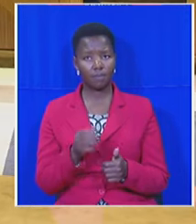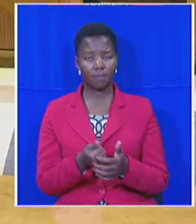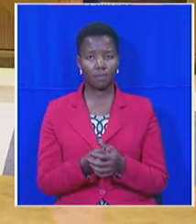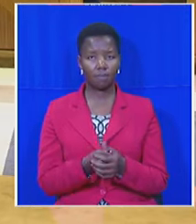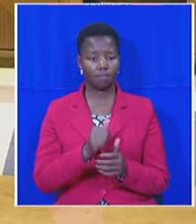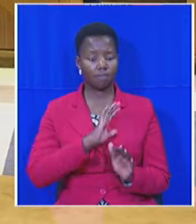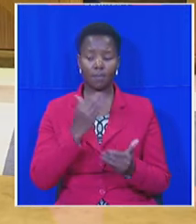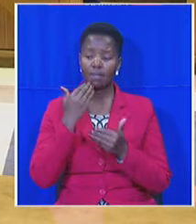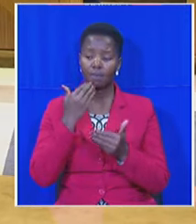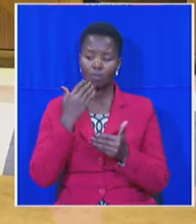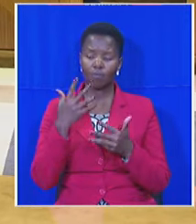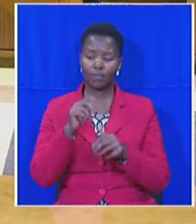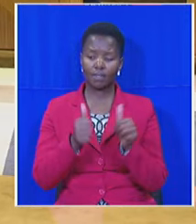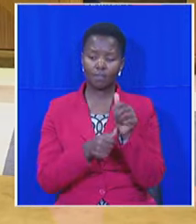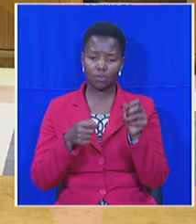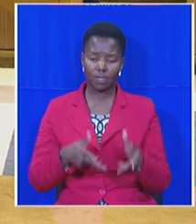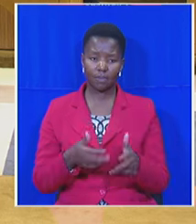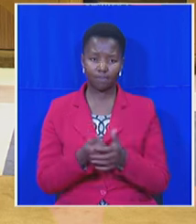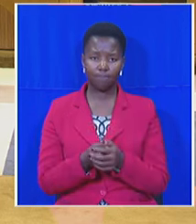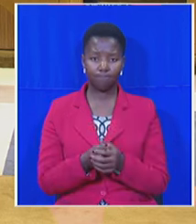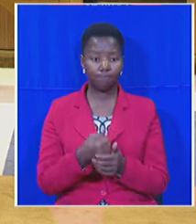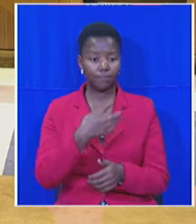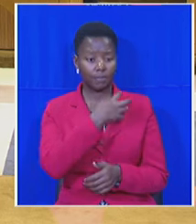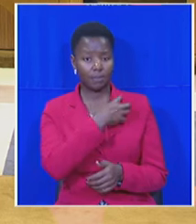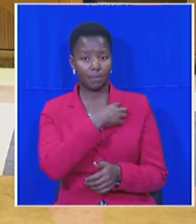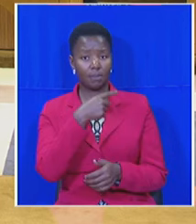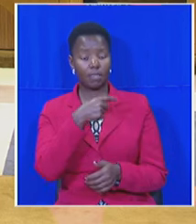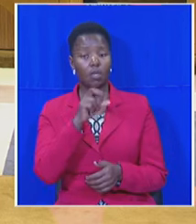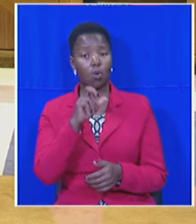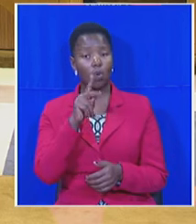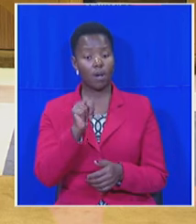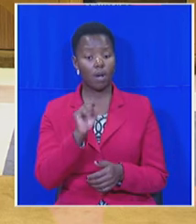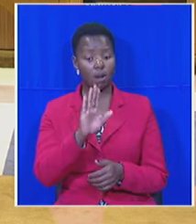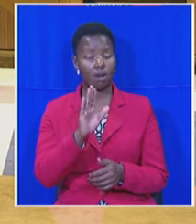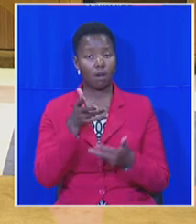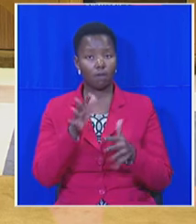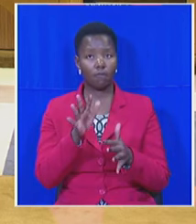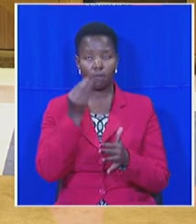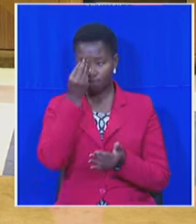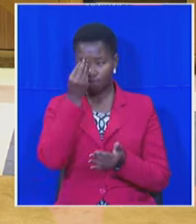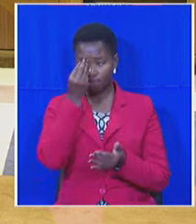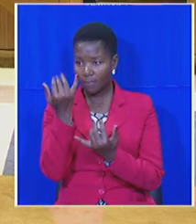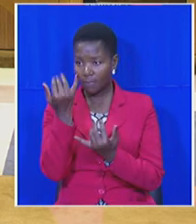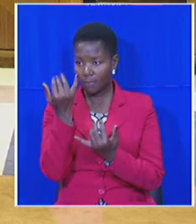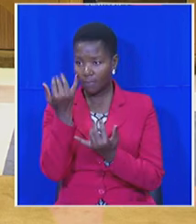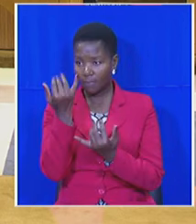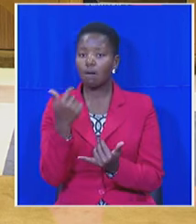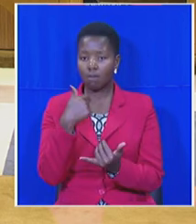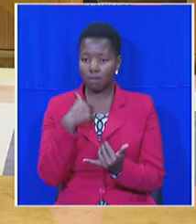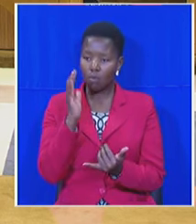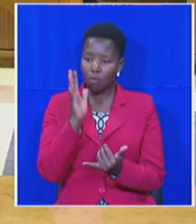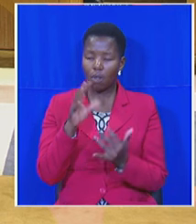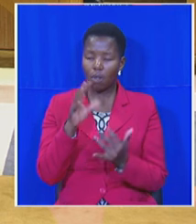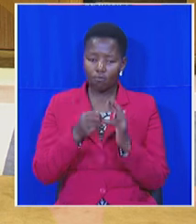Thank you very much, Deputy Speaker. Minister Godon, through the chair, let me be very clear. We will do our best